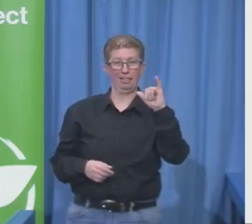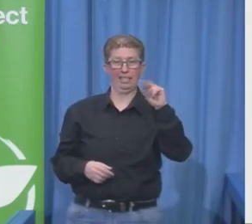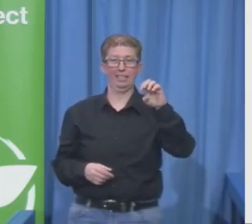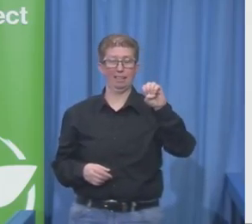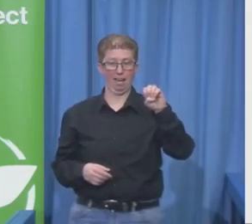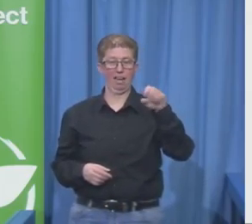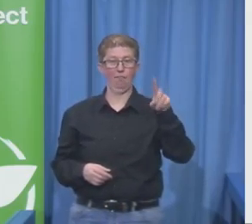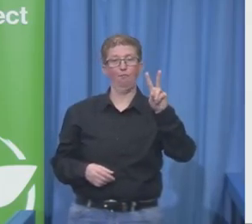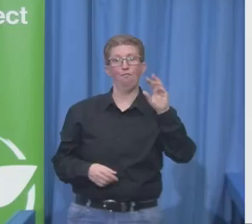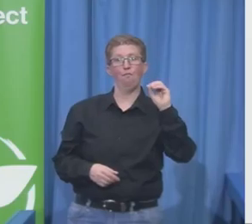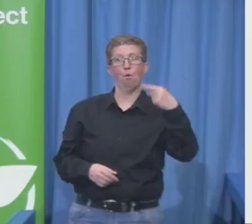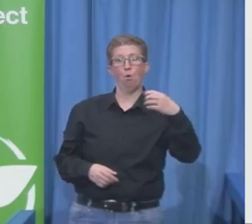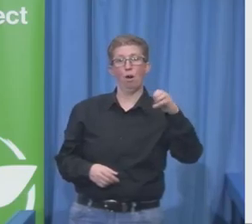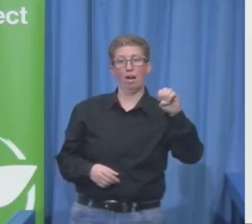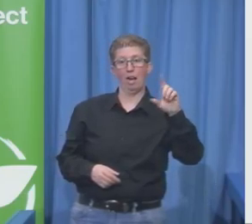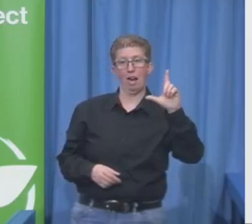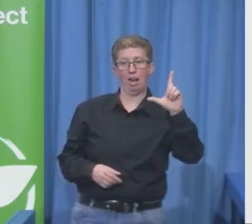Thank you.